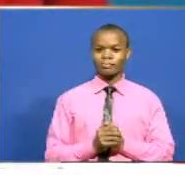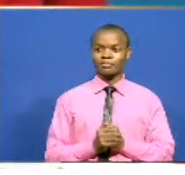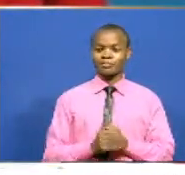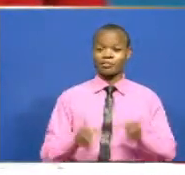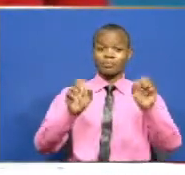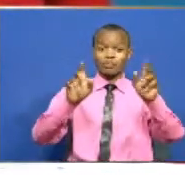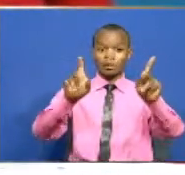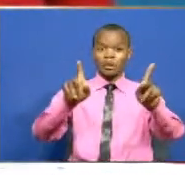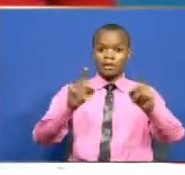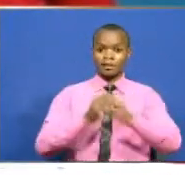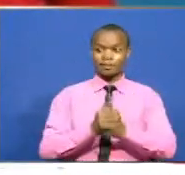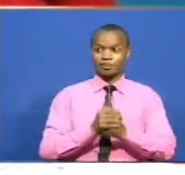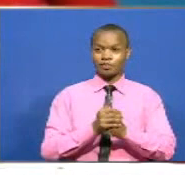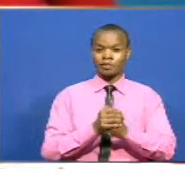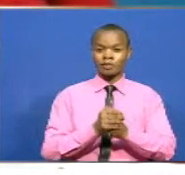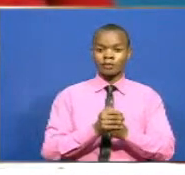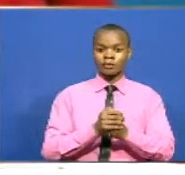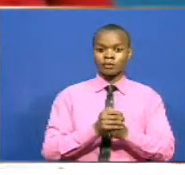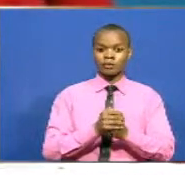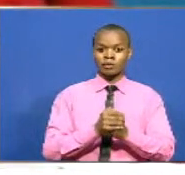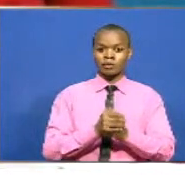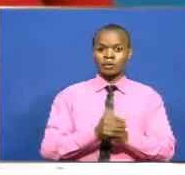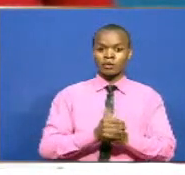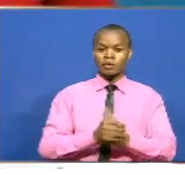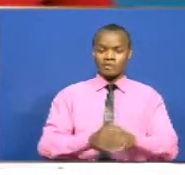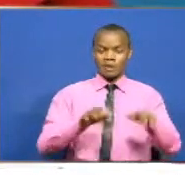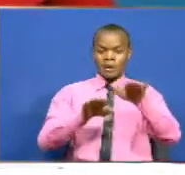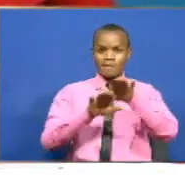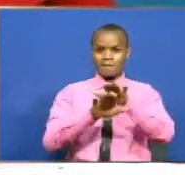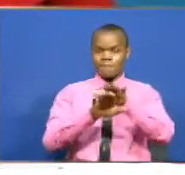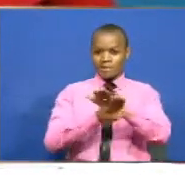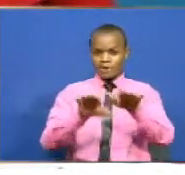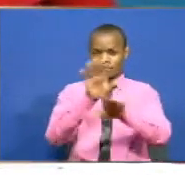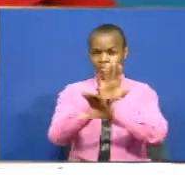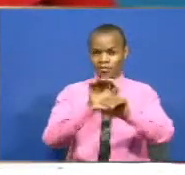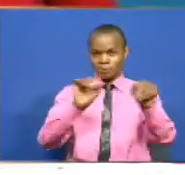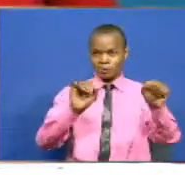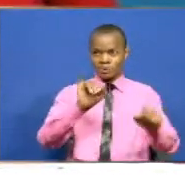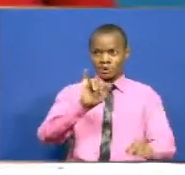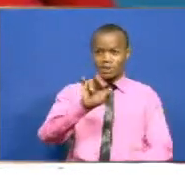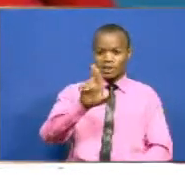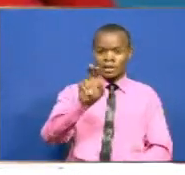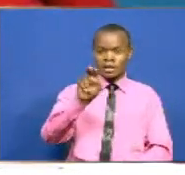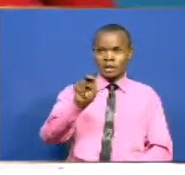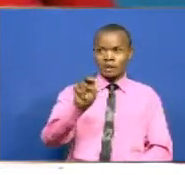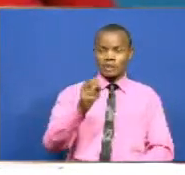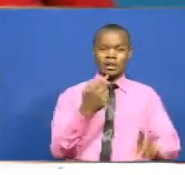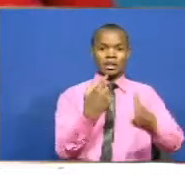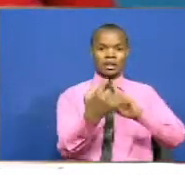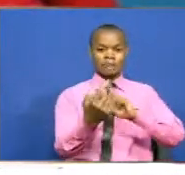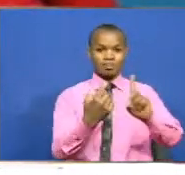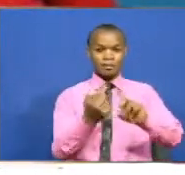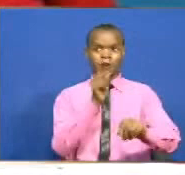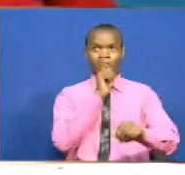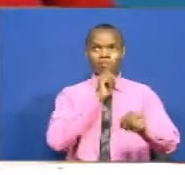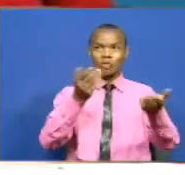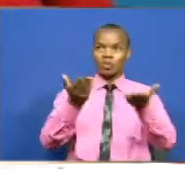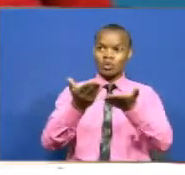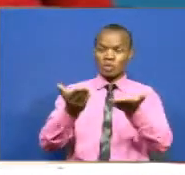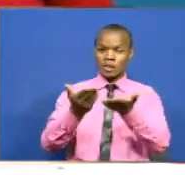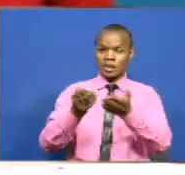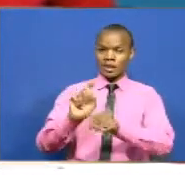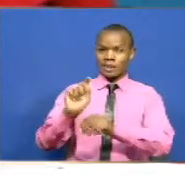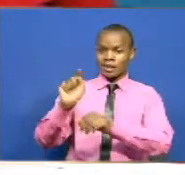All right, that is Mr. Sorena Satari, the Vice President of Iran, currently speaking at the Kenya-Iran